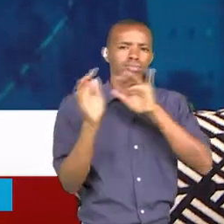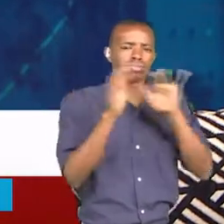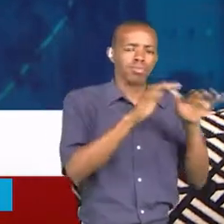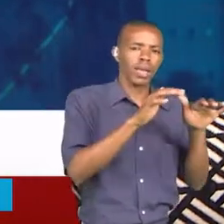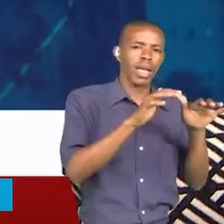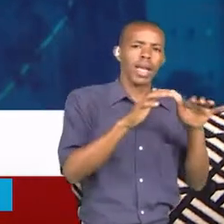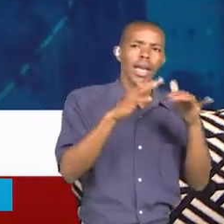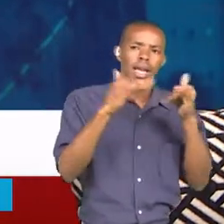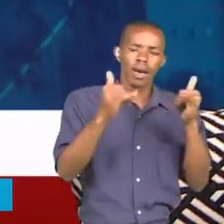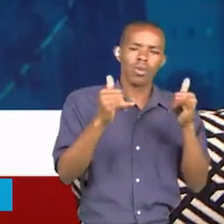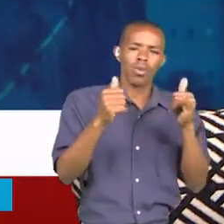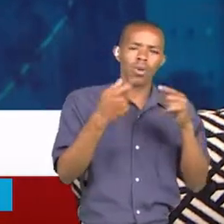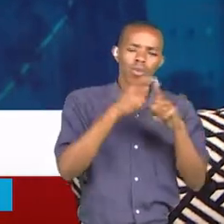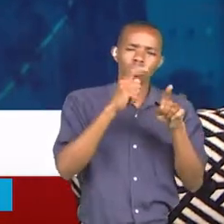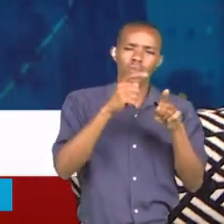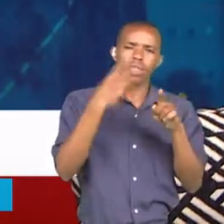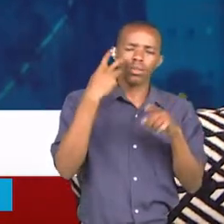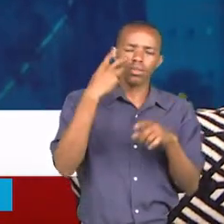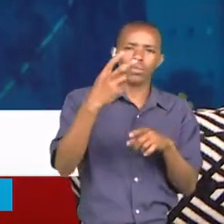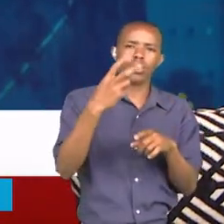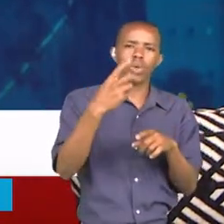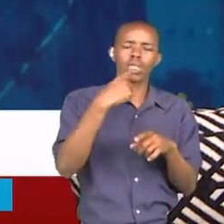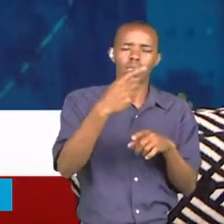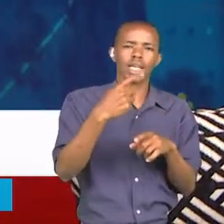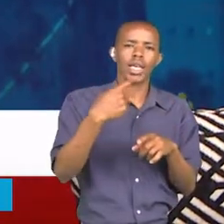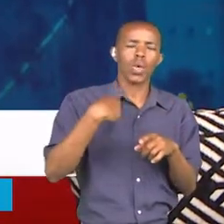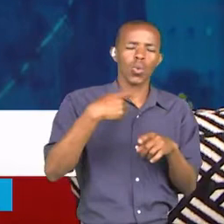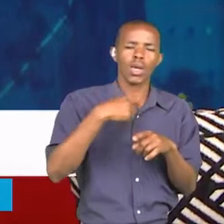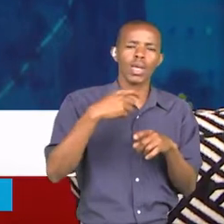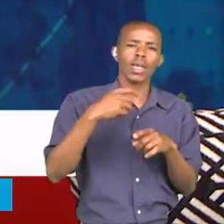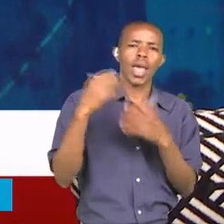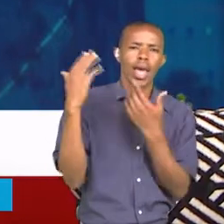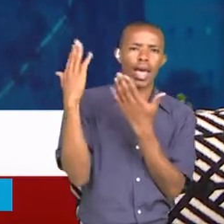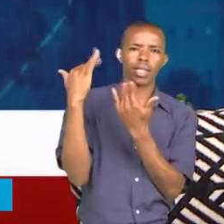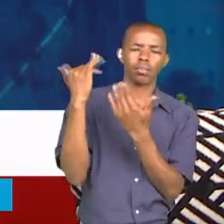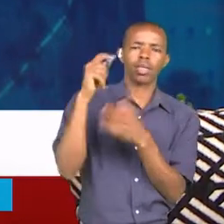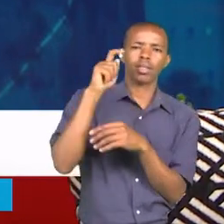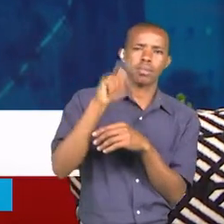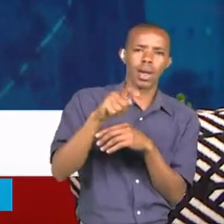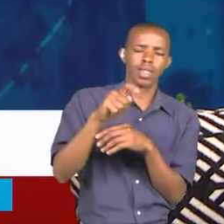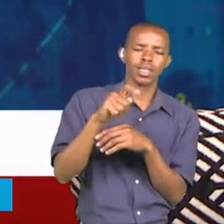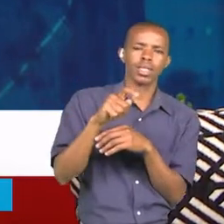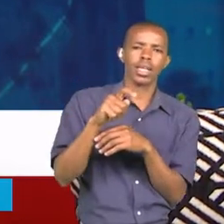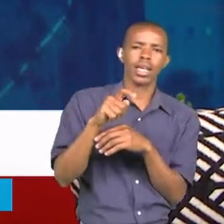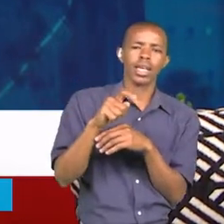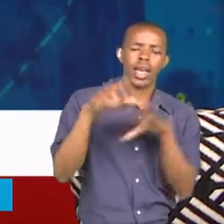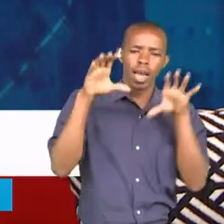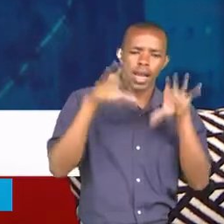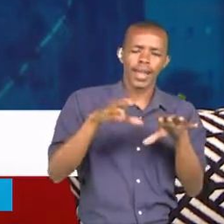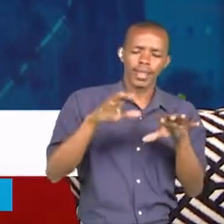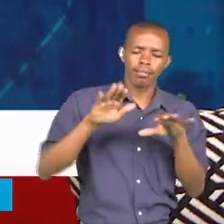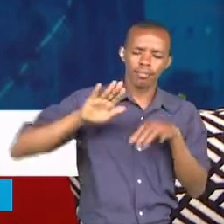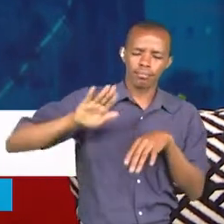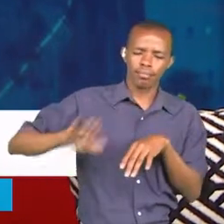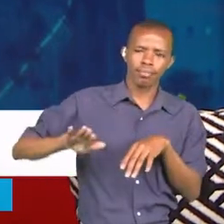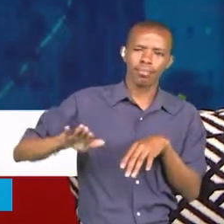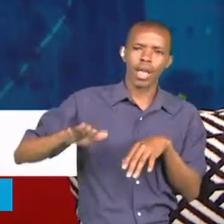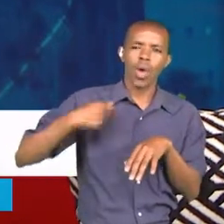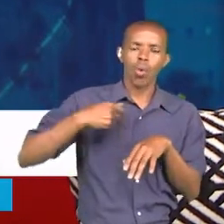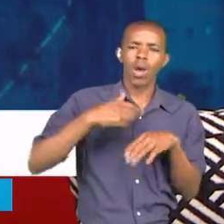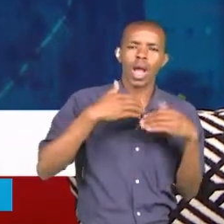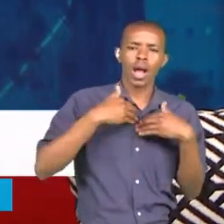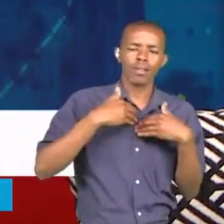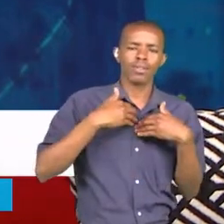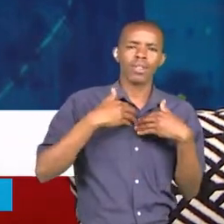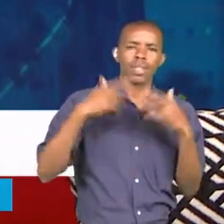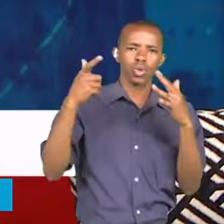so from that forecast, what they say is that we should expect delayed onset. We, you know, we'll start having rains at the